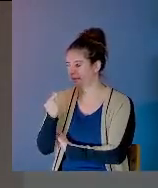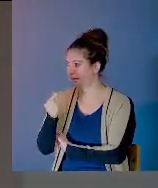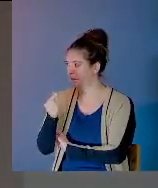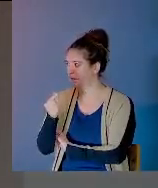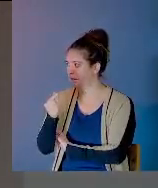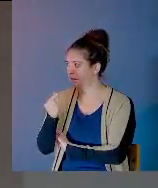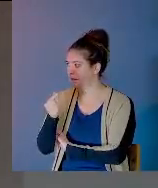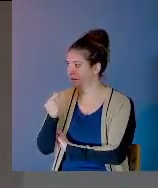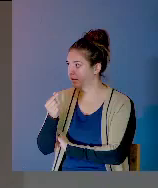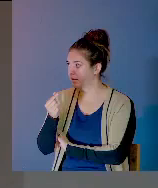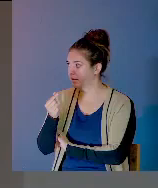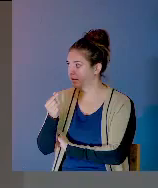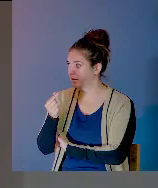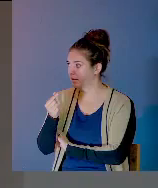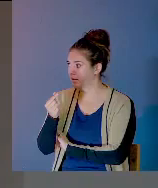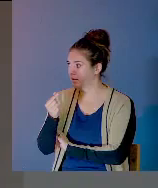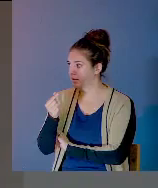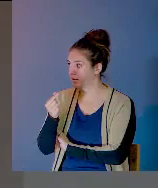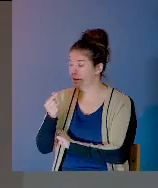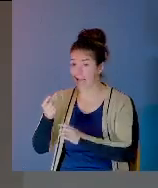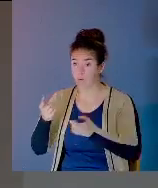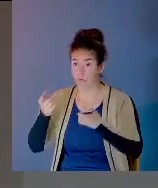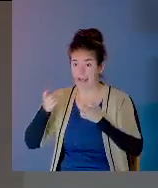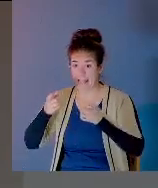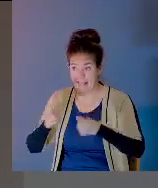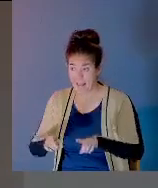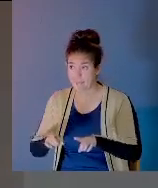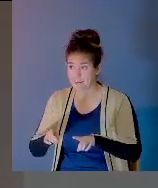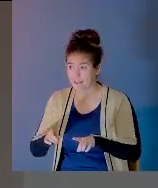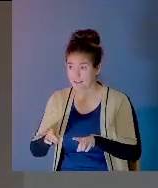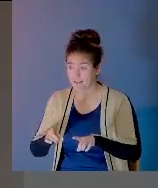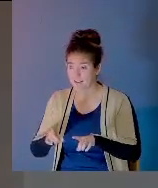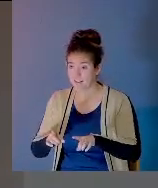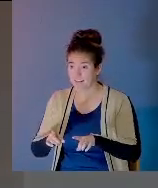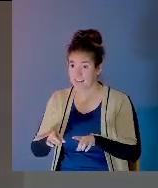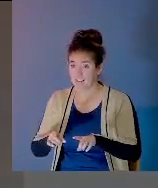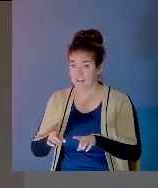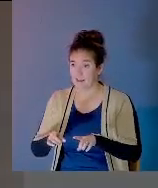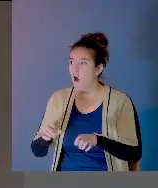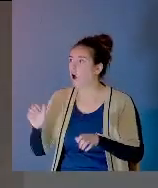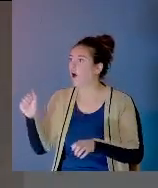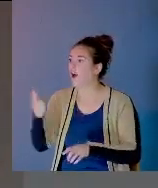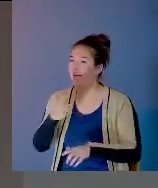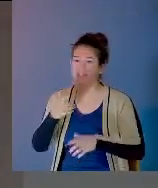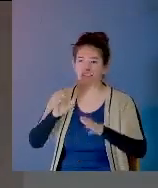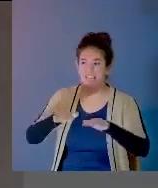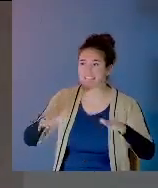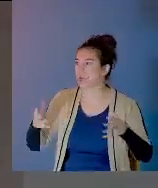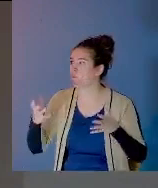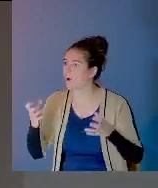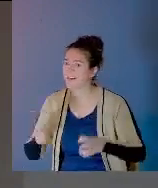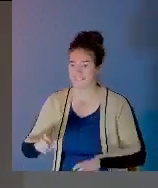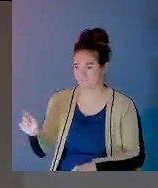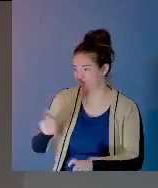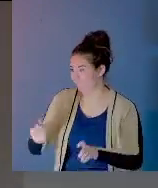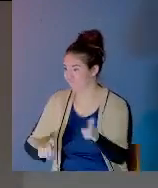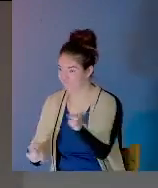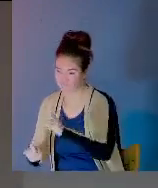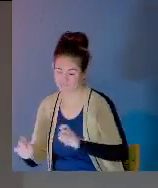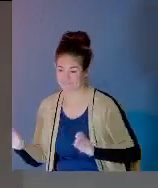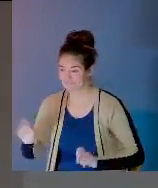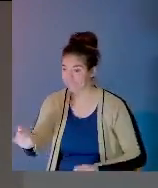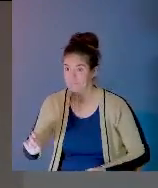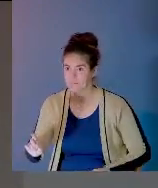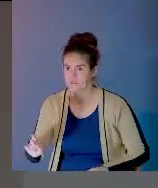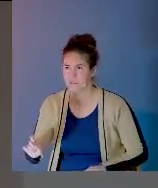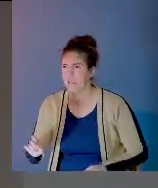read it and spend 20 minutes tagging it. Then this kid wanted to tag it, and this kid wanted to tag it. Then these kids would come and they would say, what